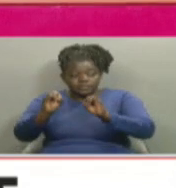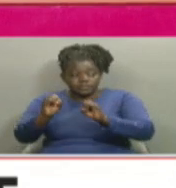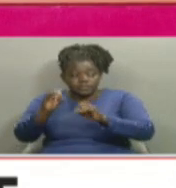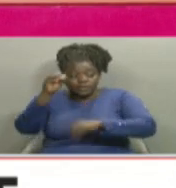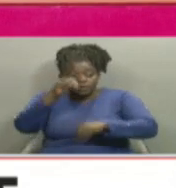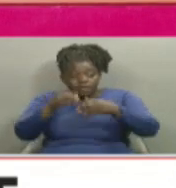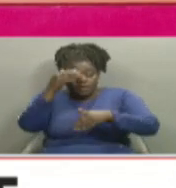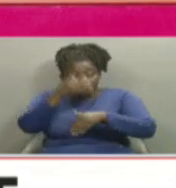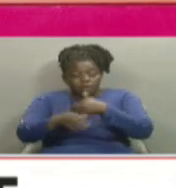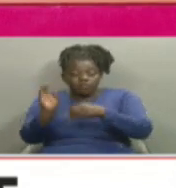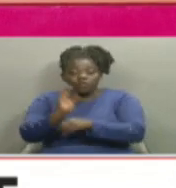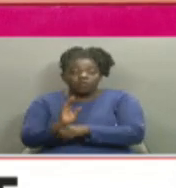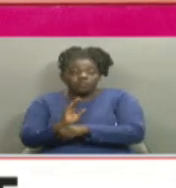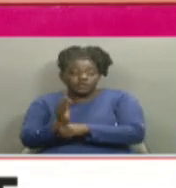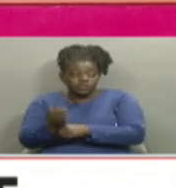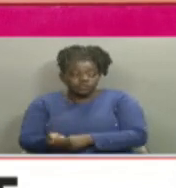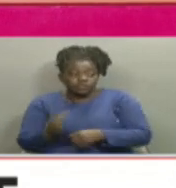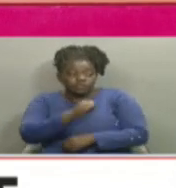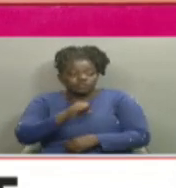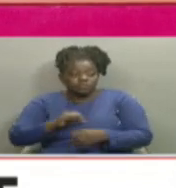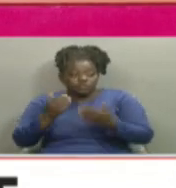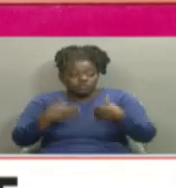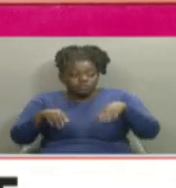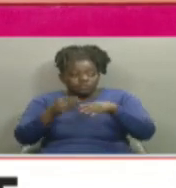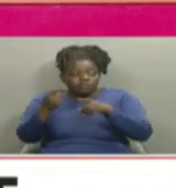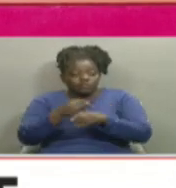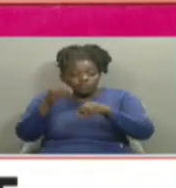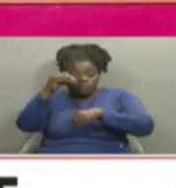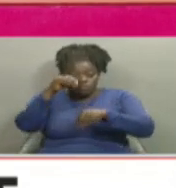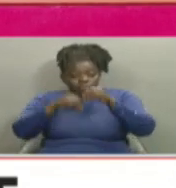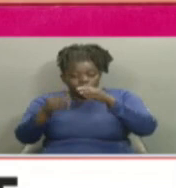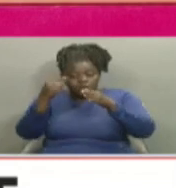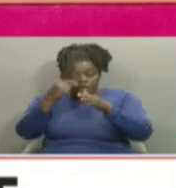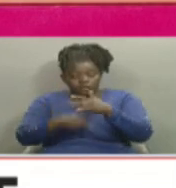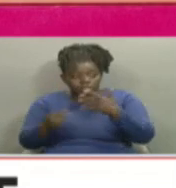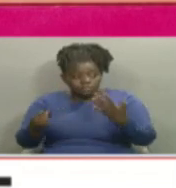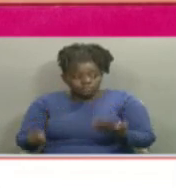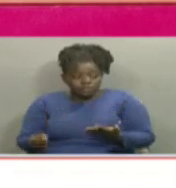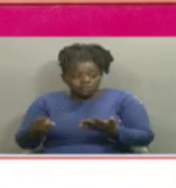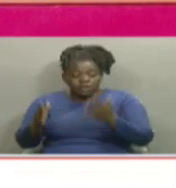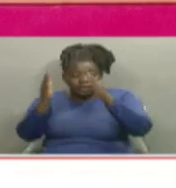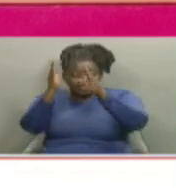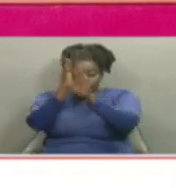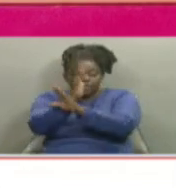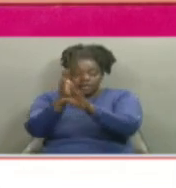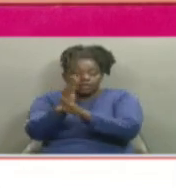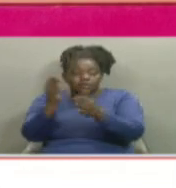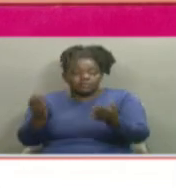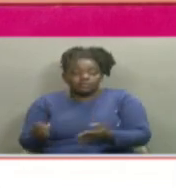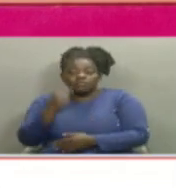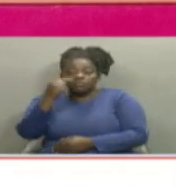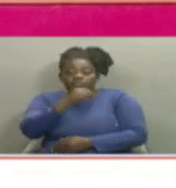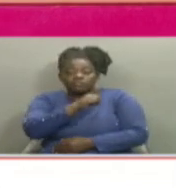and Boundaries Commission baganye okukkaanya n'ebyo ebyavudde mu kalulu, bagamba nti byabaddemu enzikiza. Kaakati